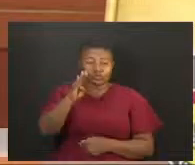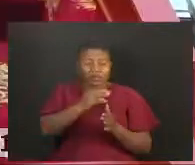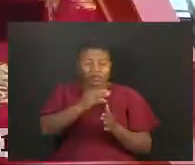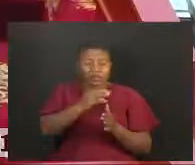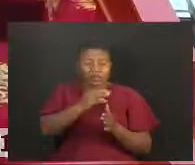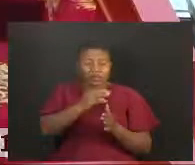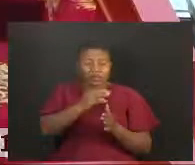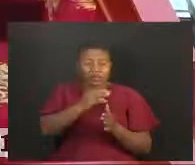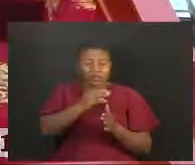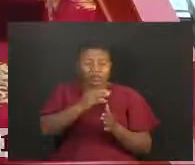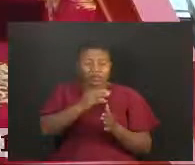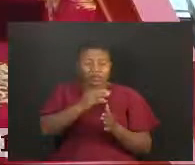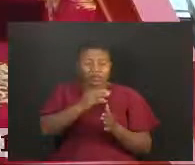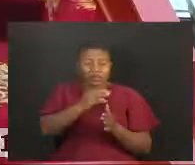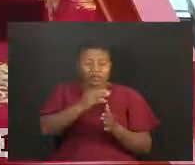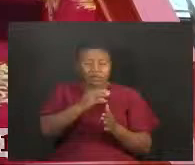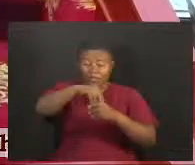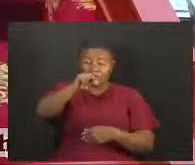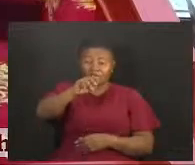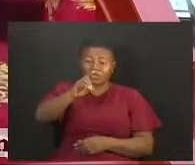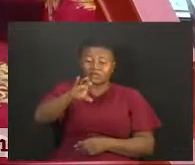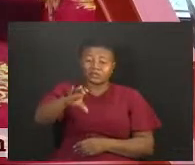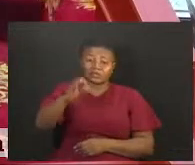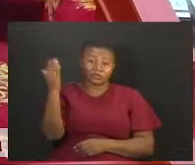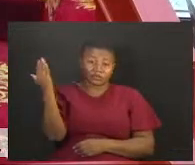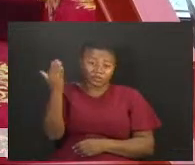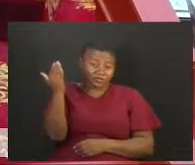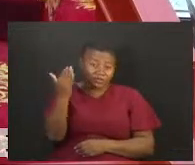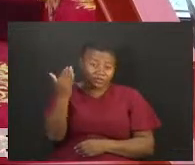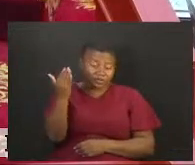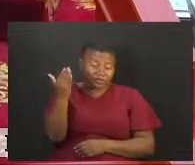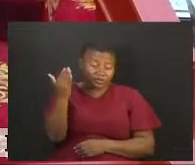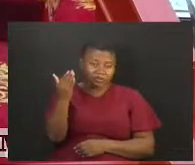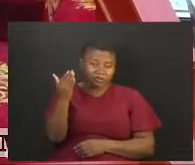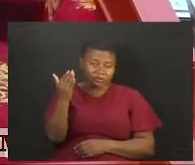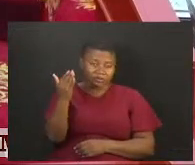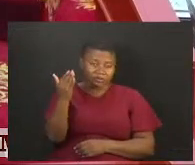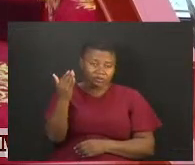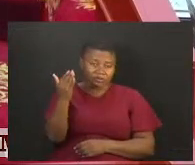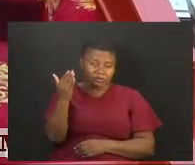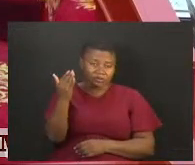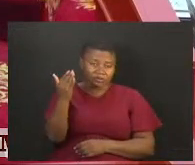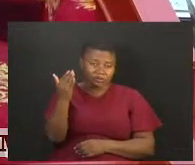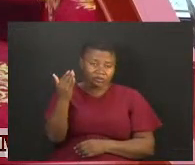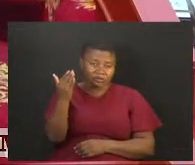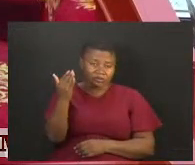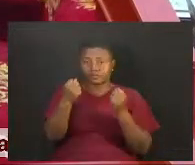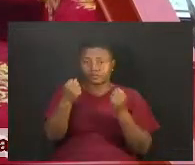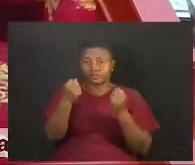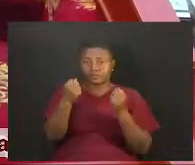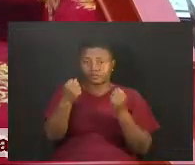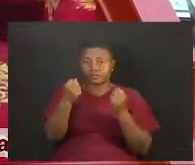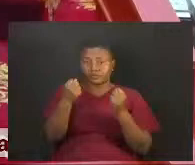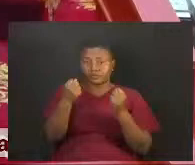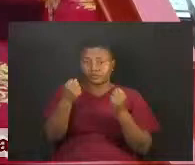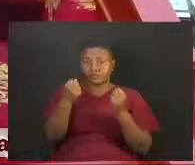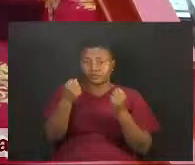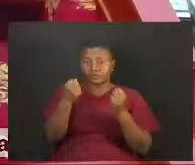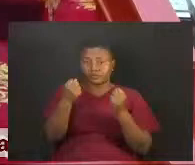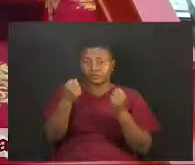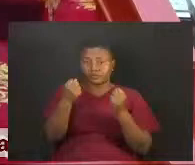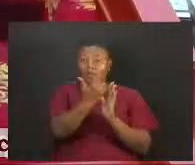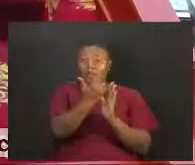Speaker, as captured in the NDC manifesto, in this regard, the theme of our budget